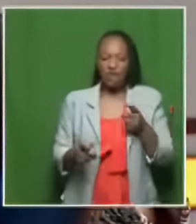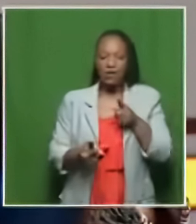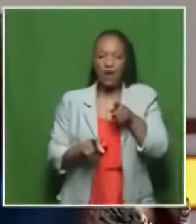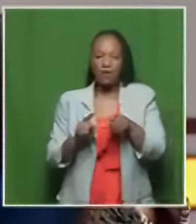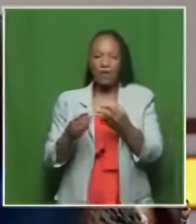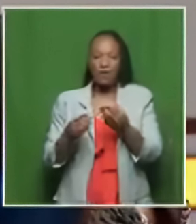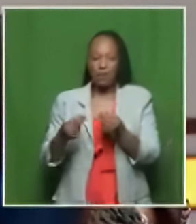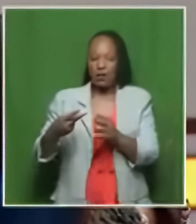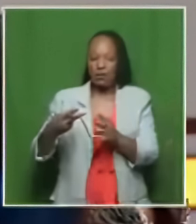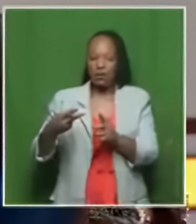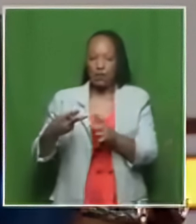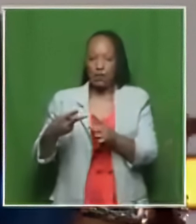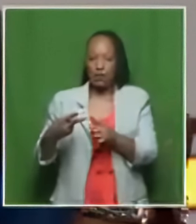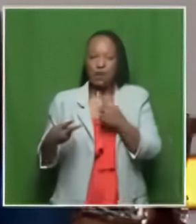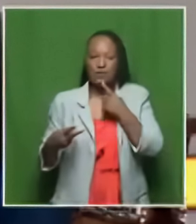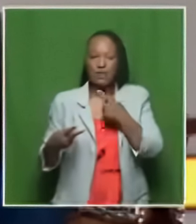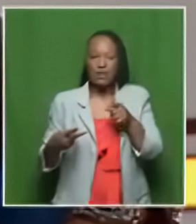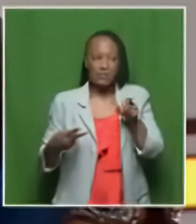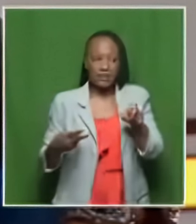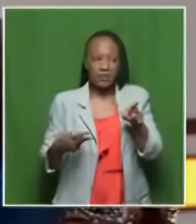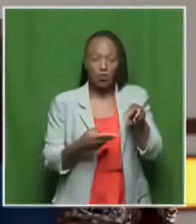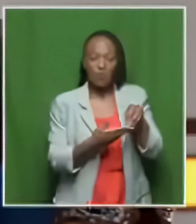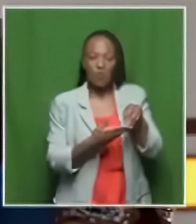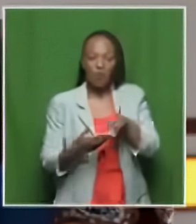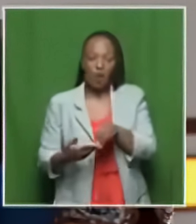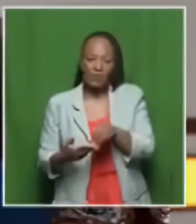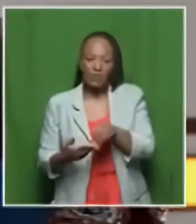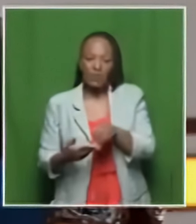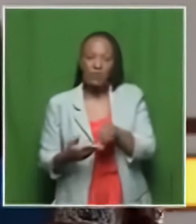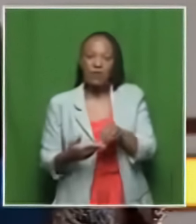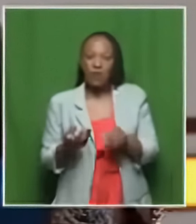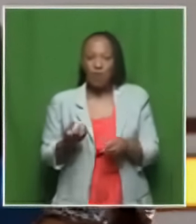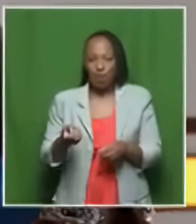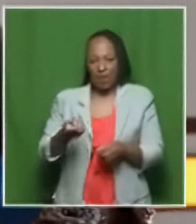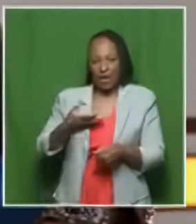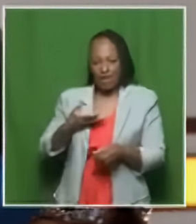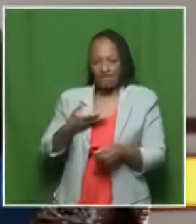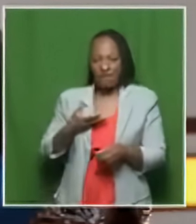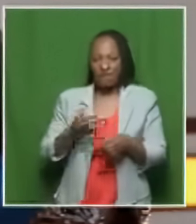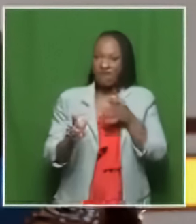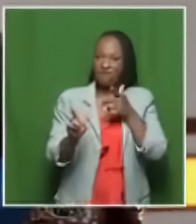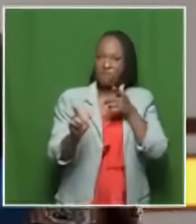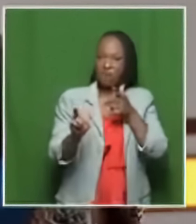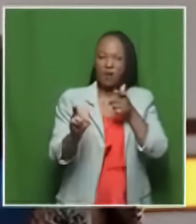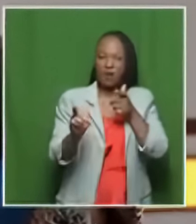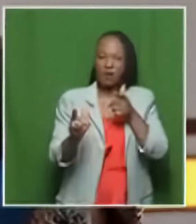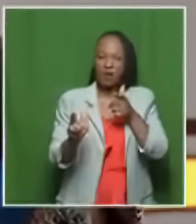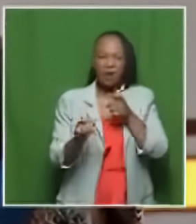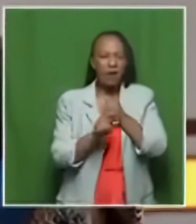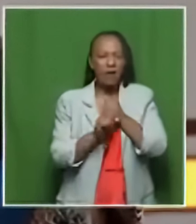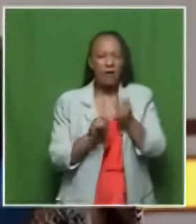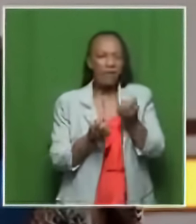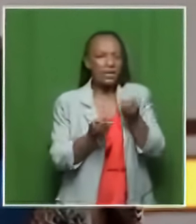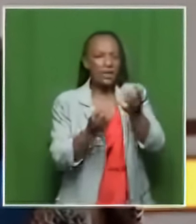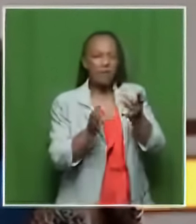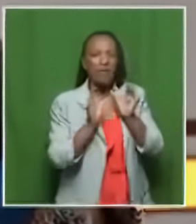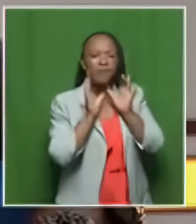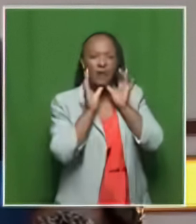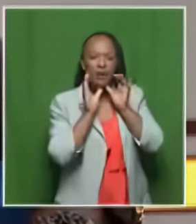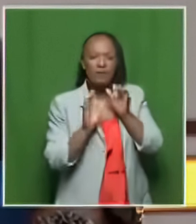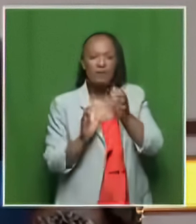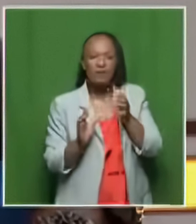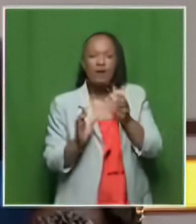2 because you are saying he's the one who brought the fire, who gave the firearm to me, and you say, no, he didn't give Malema the